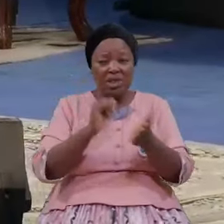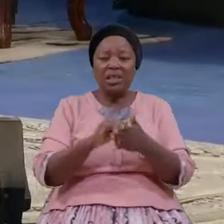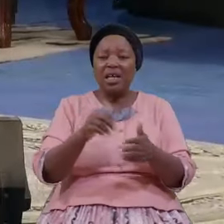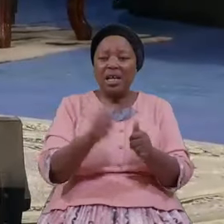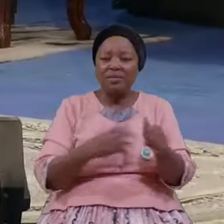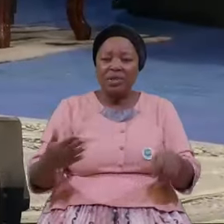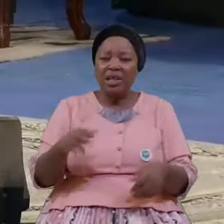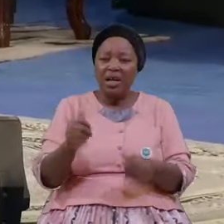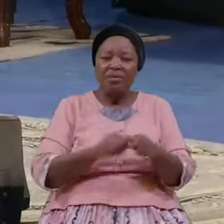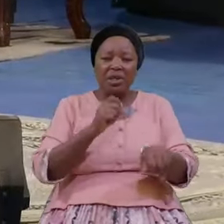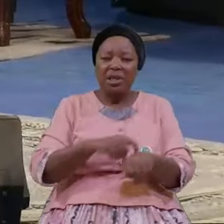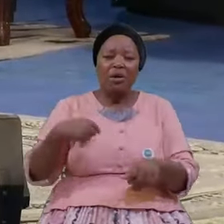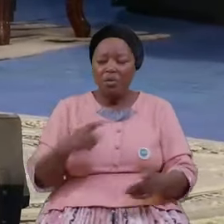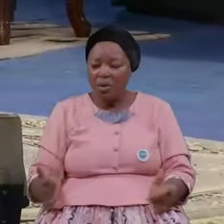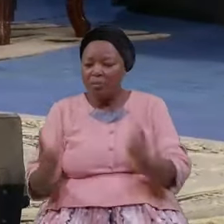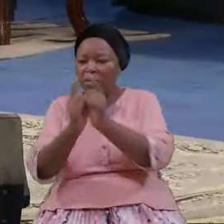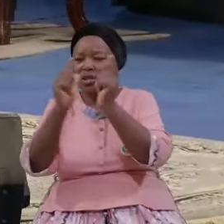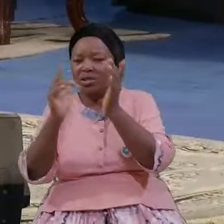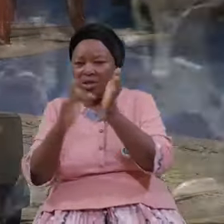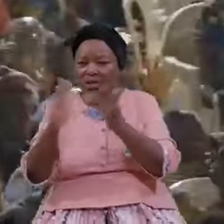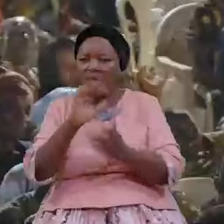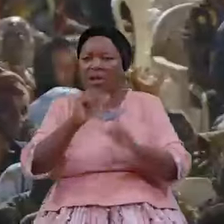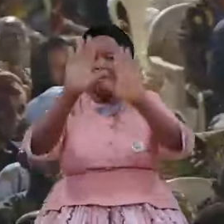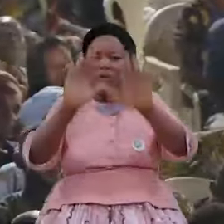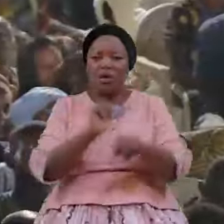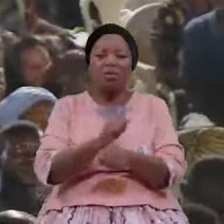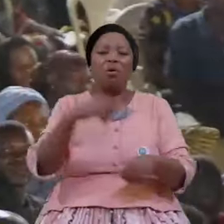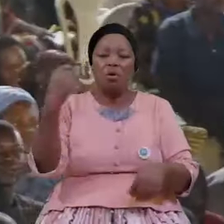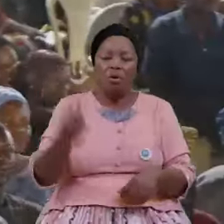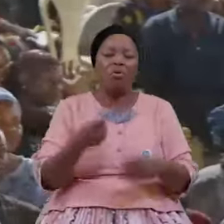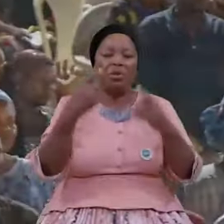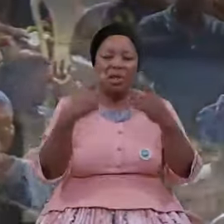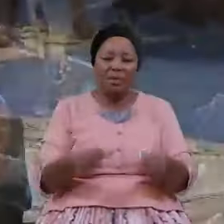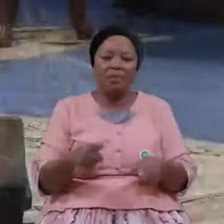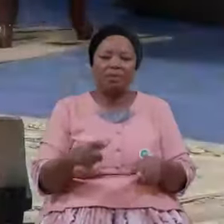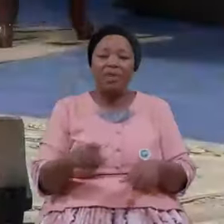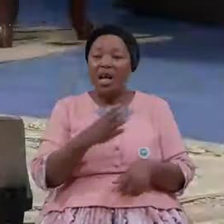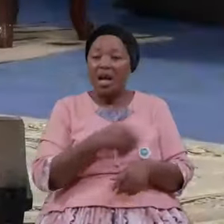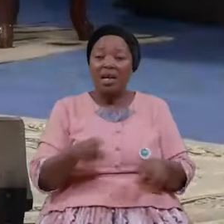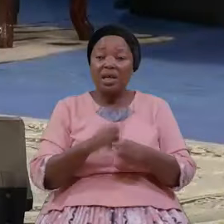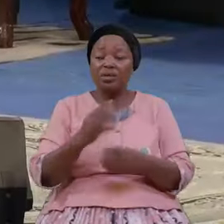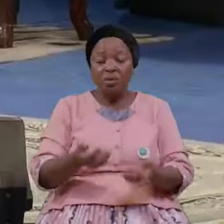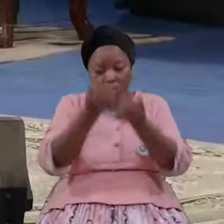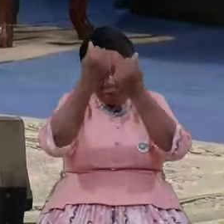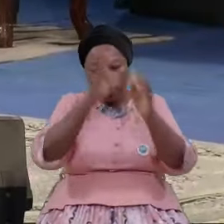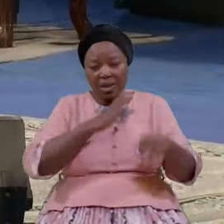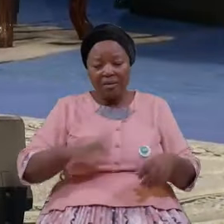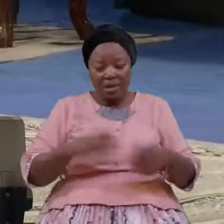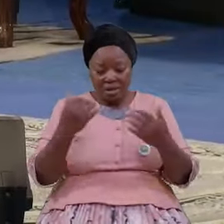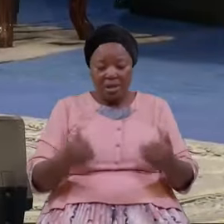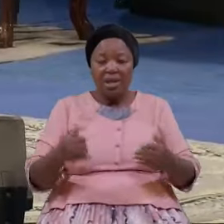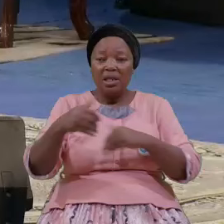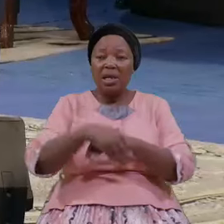Jesus, a miracle always happens. And as you obey Christ tonight, you surrender your life to Christ